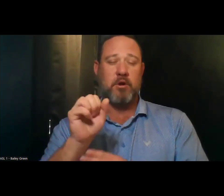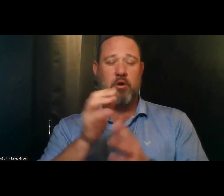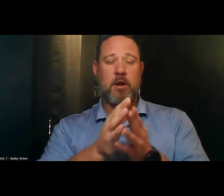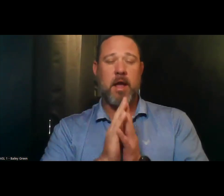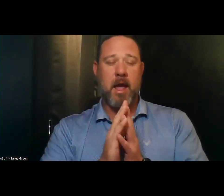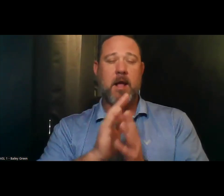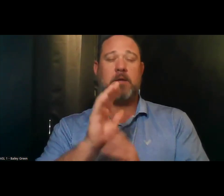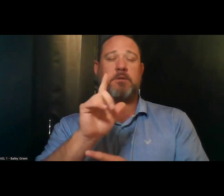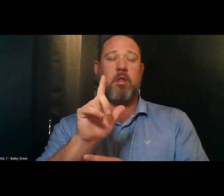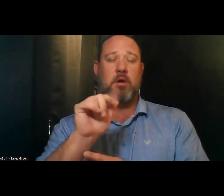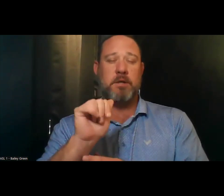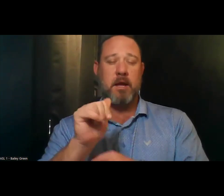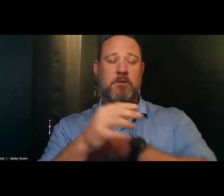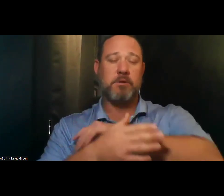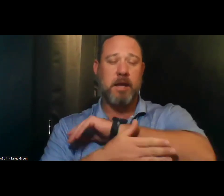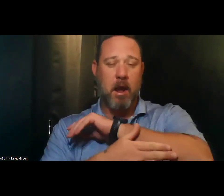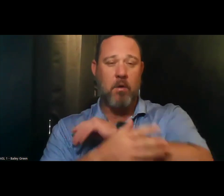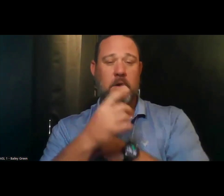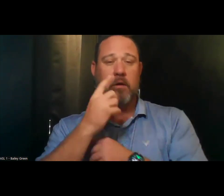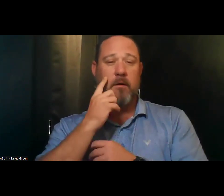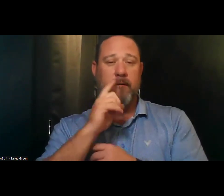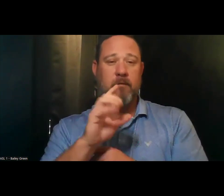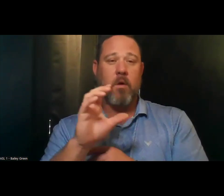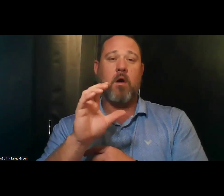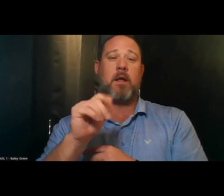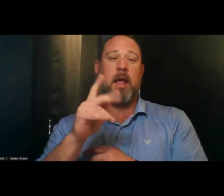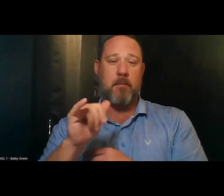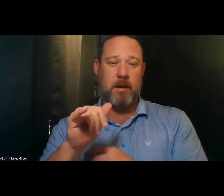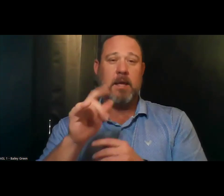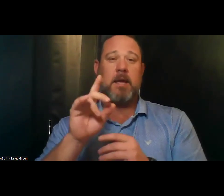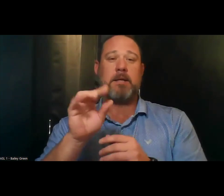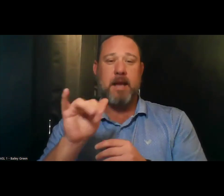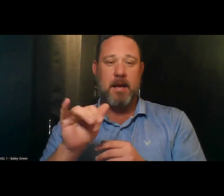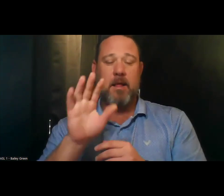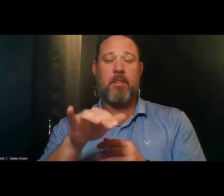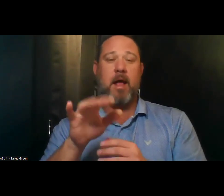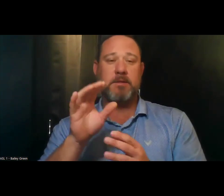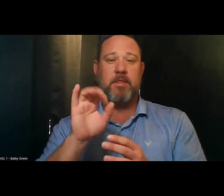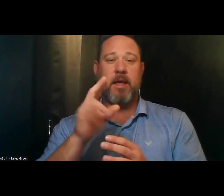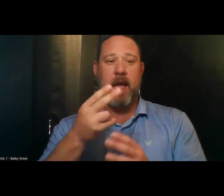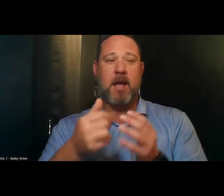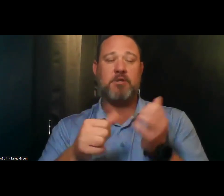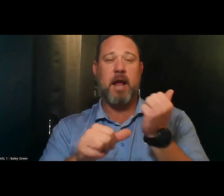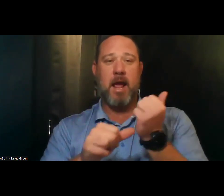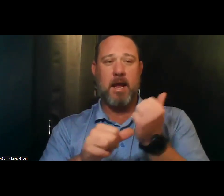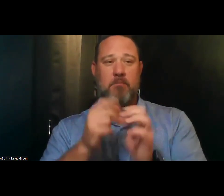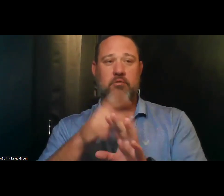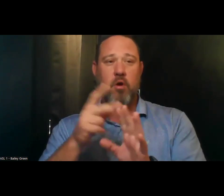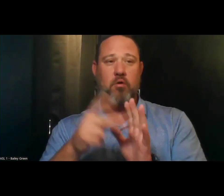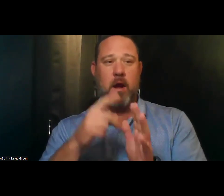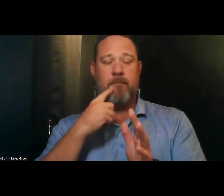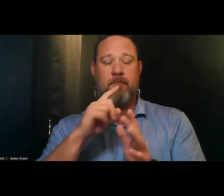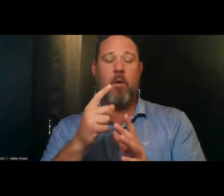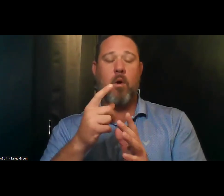County for CAPI data, which is the state-funded cash aid program for certain eligible